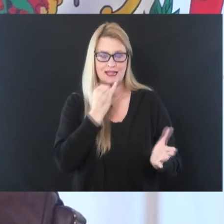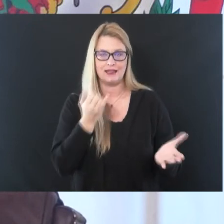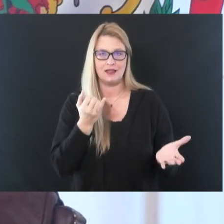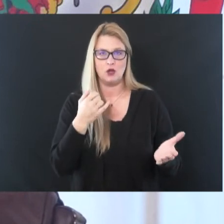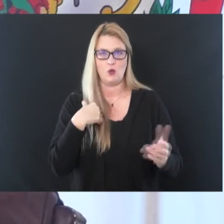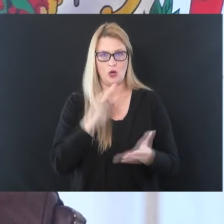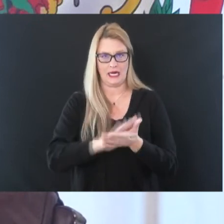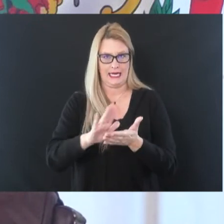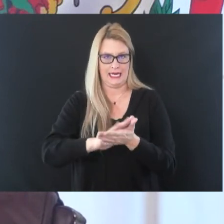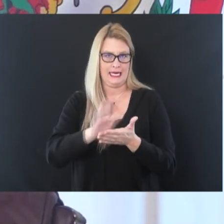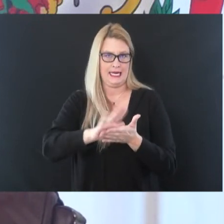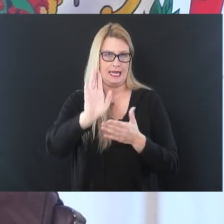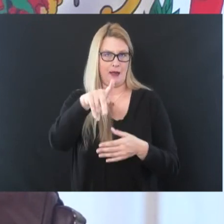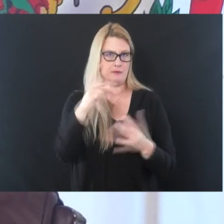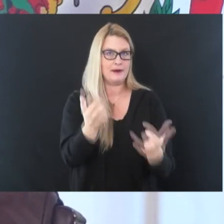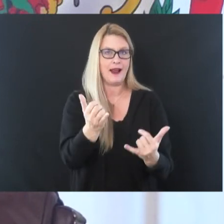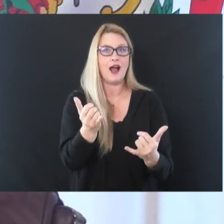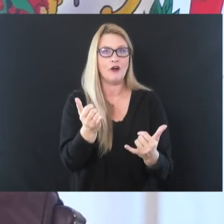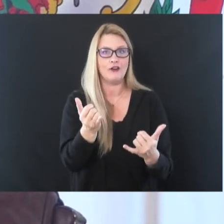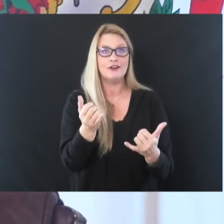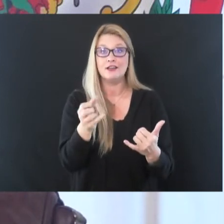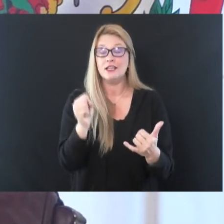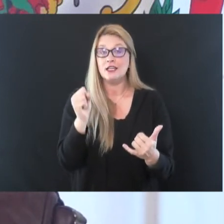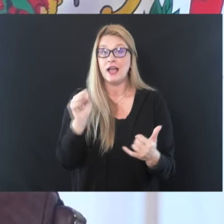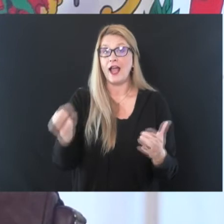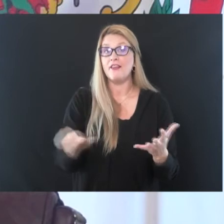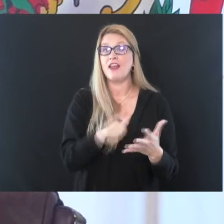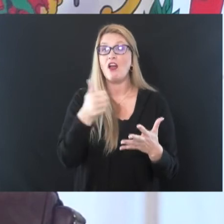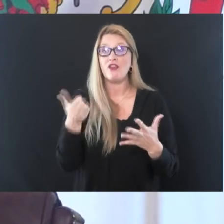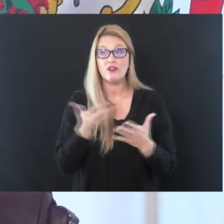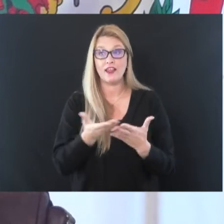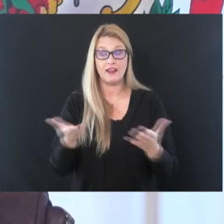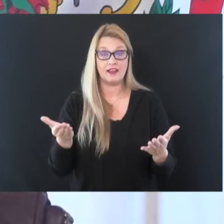we've cleaned up now. And the other thing is